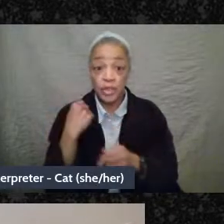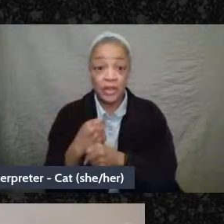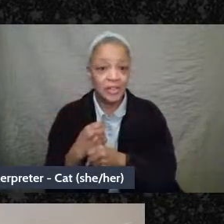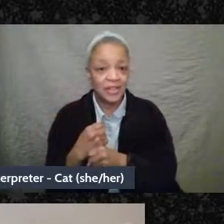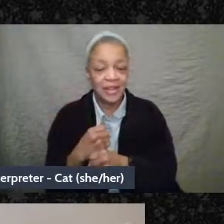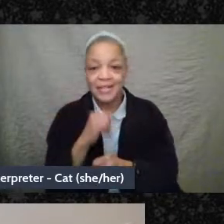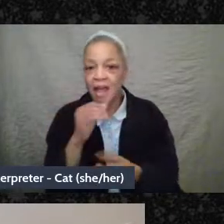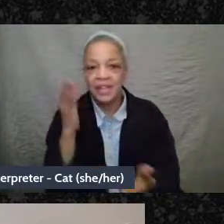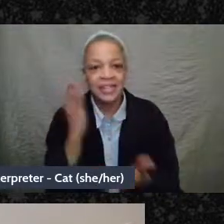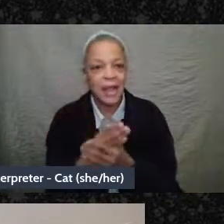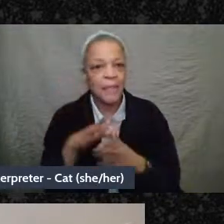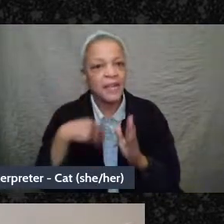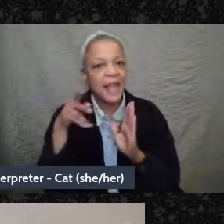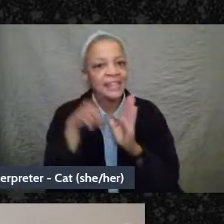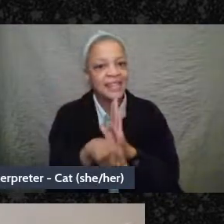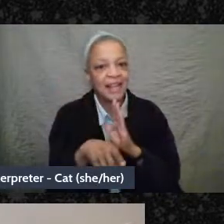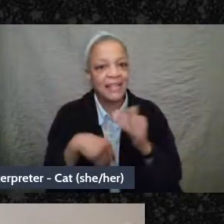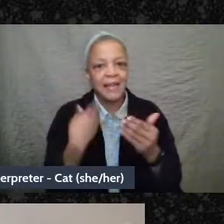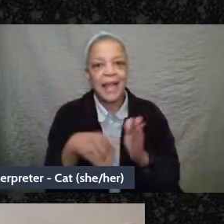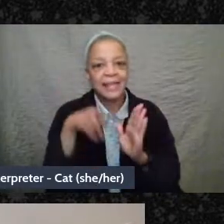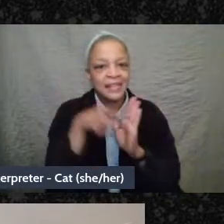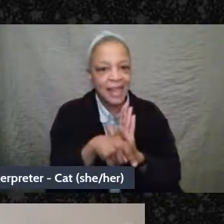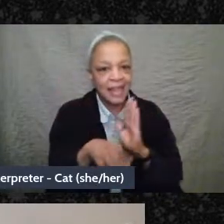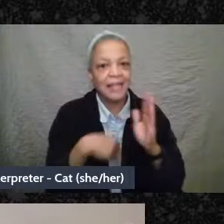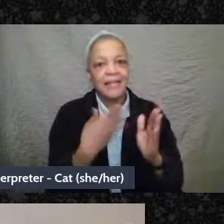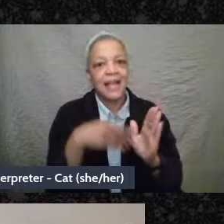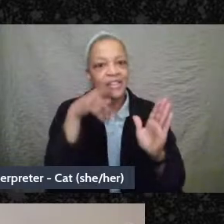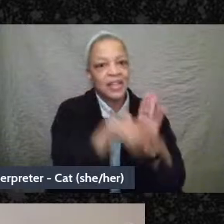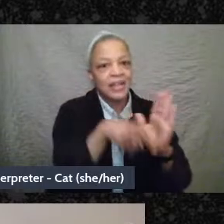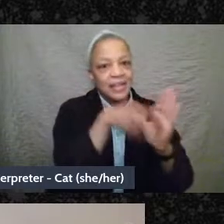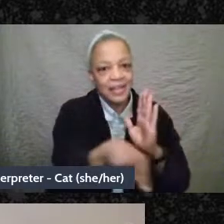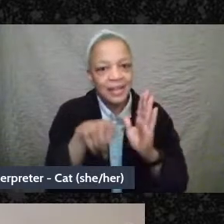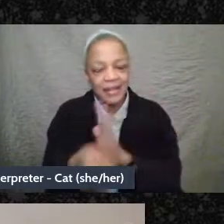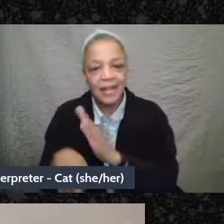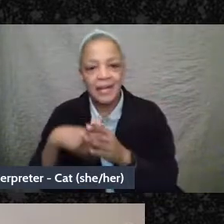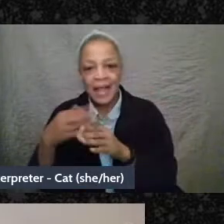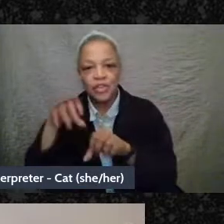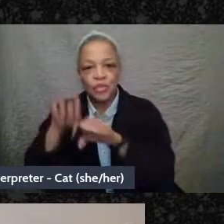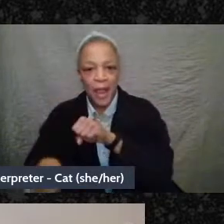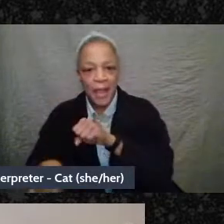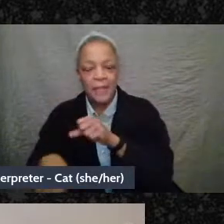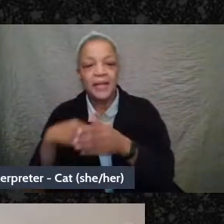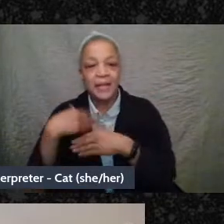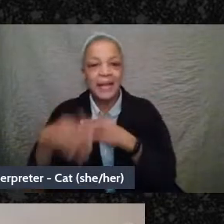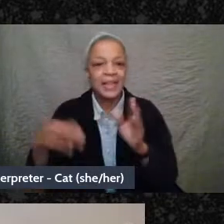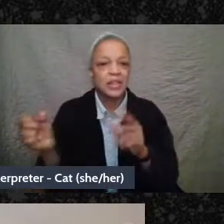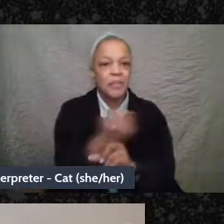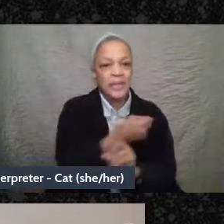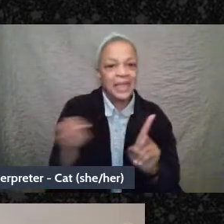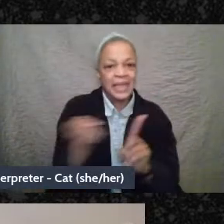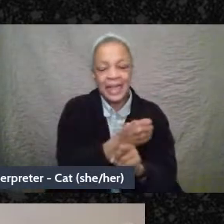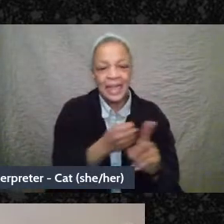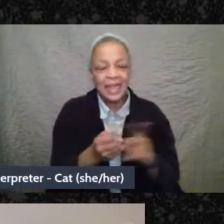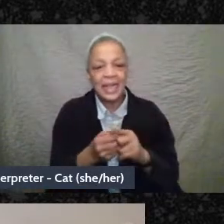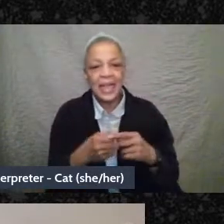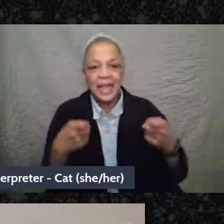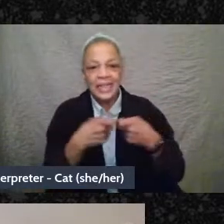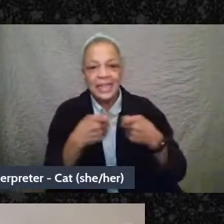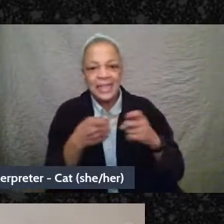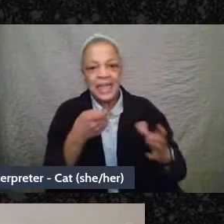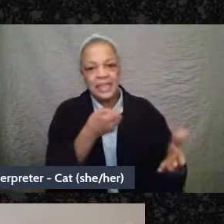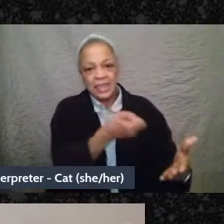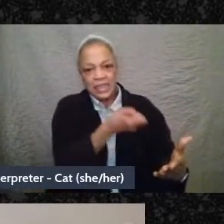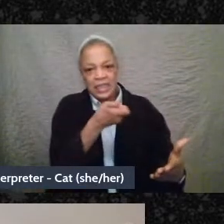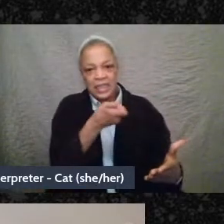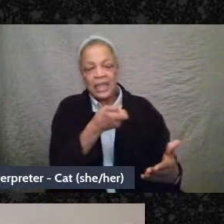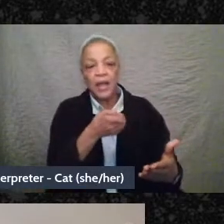next killing and the next killing and the next killing and the next rape and the next beating and the next tasing and the next